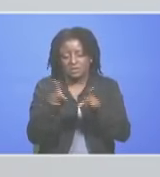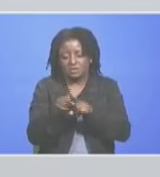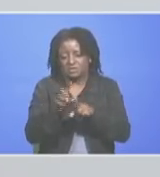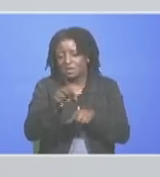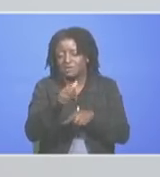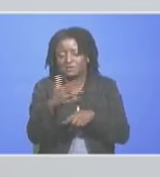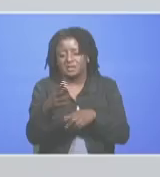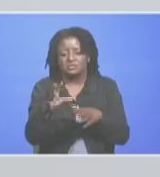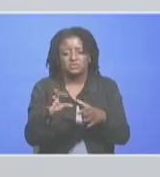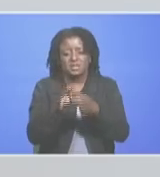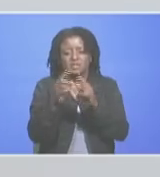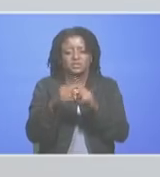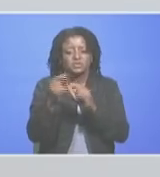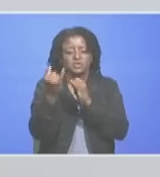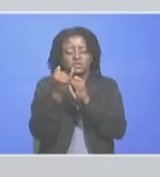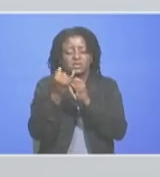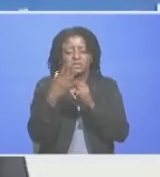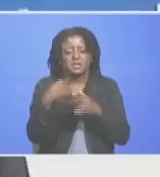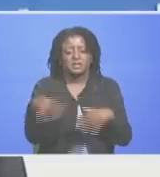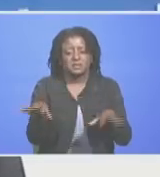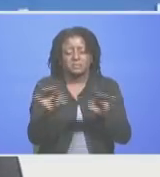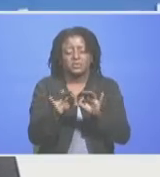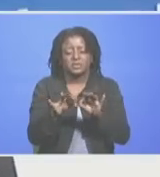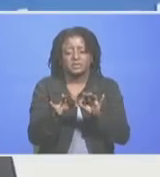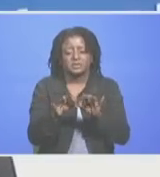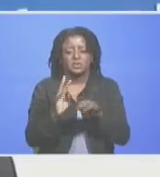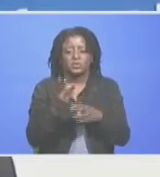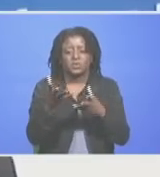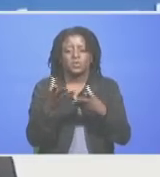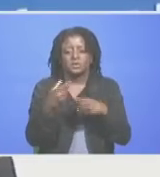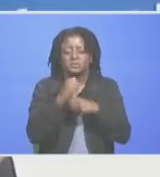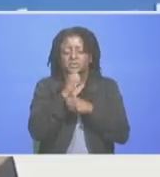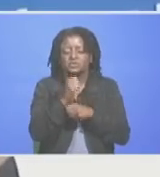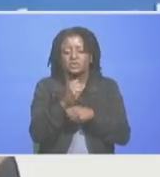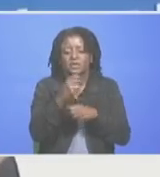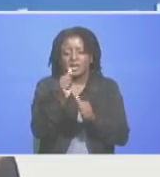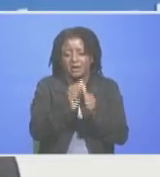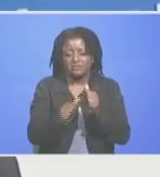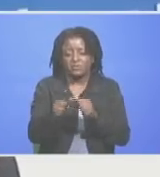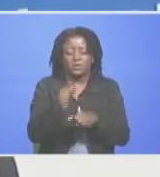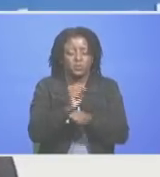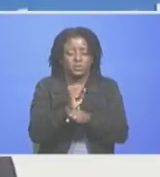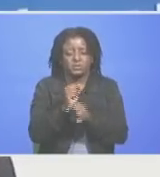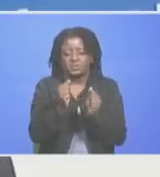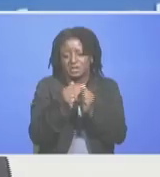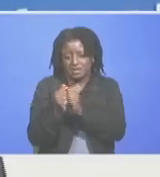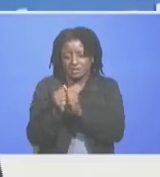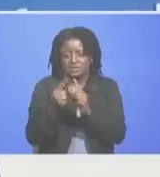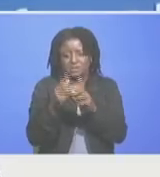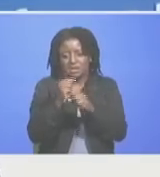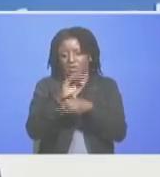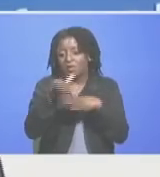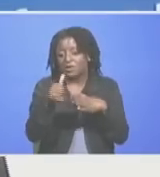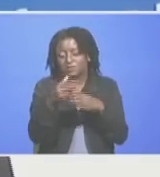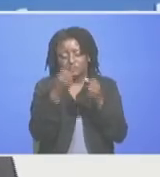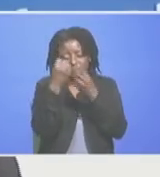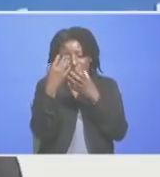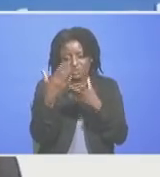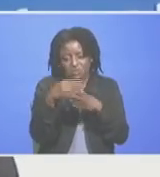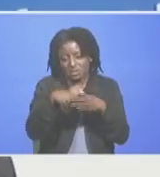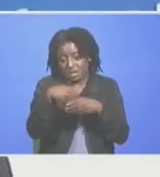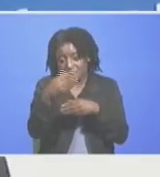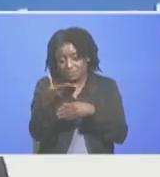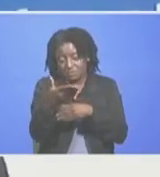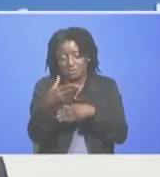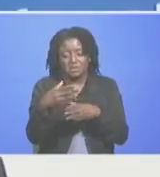might be related to insurance and the importance thereof. We want to ensure that everyone work together to get all the information out